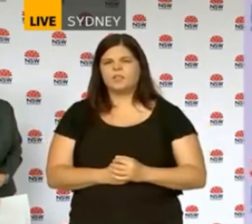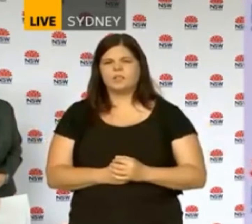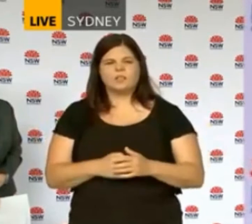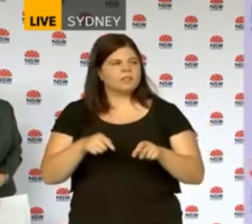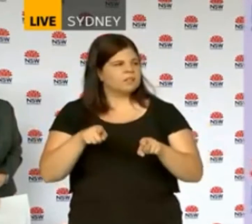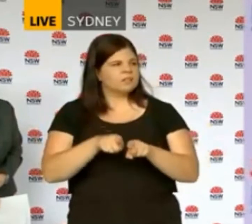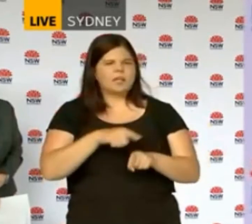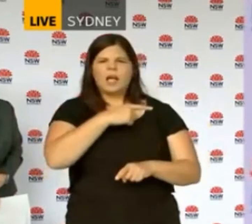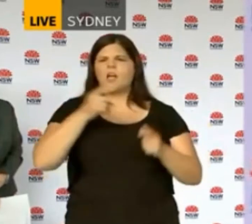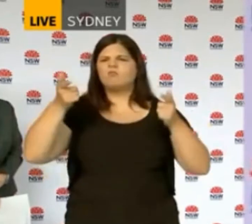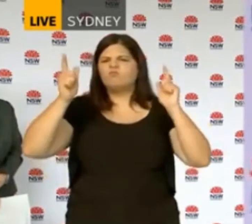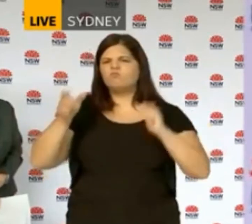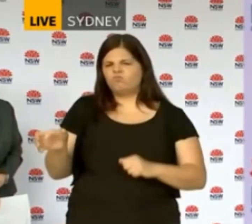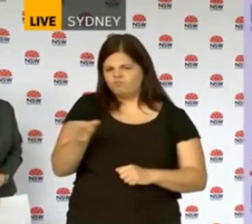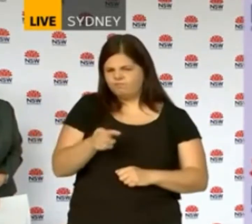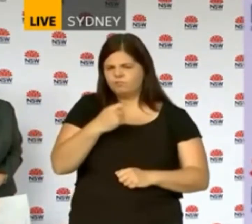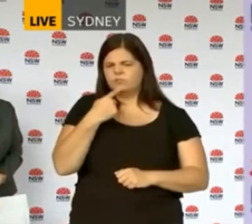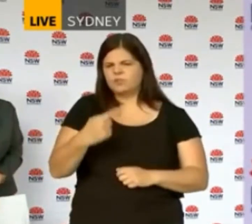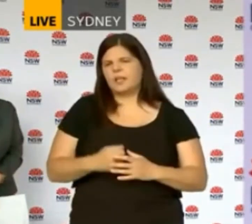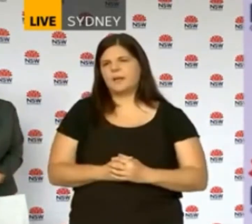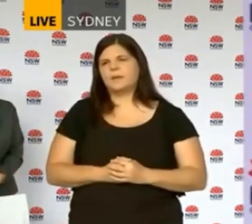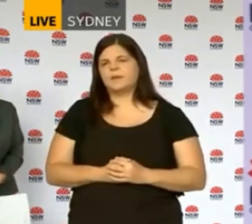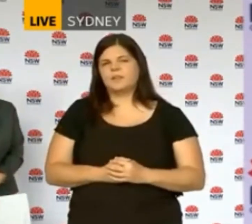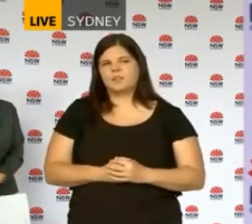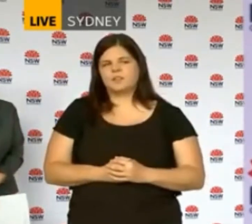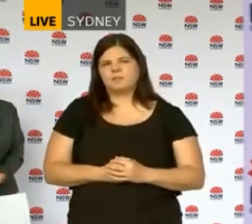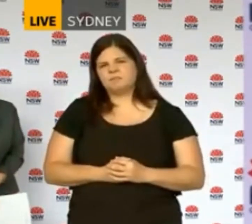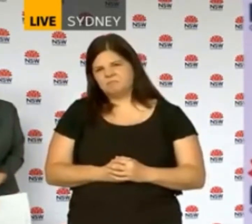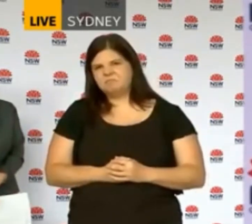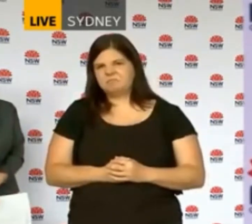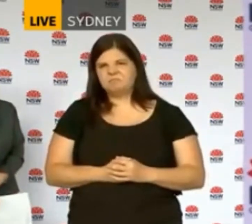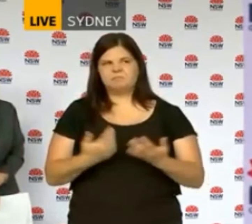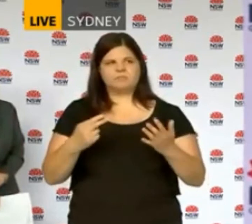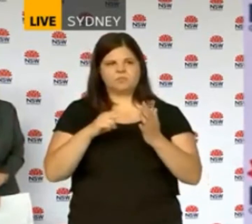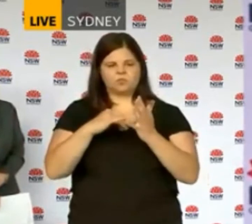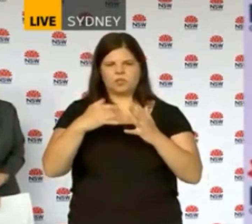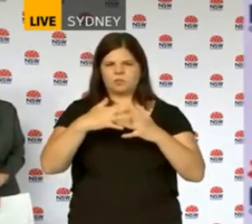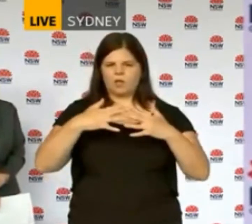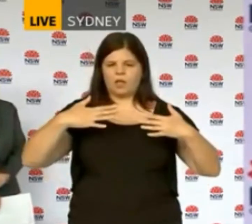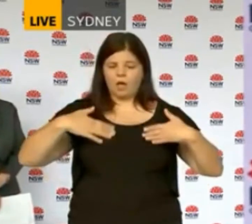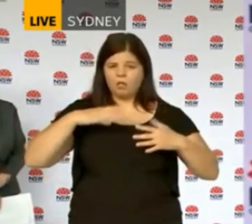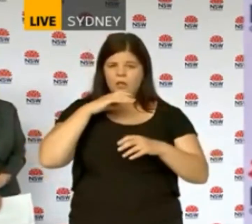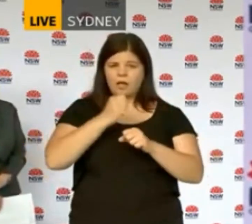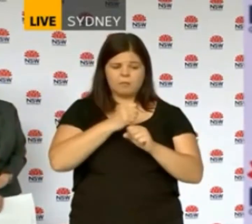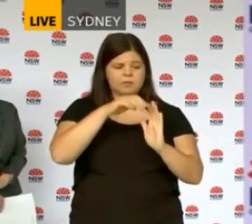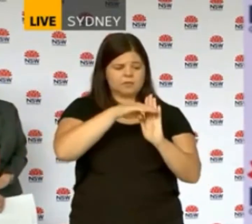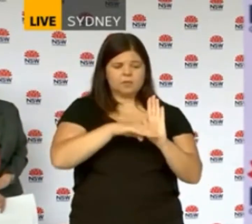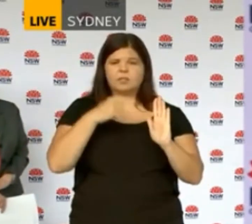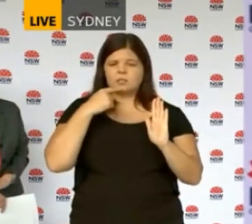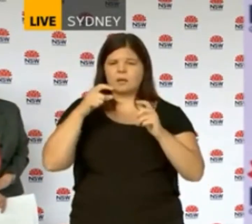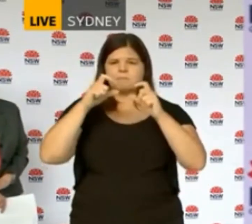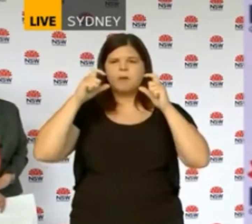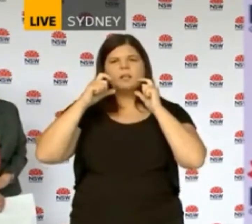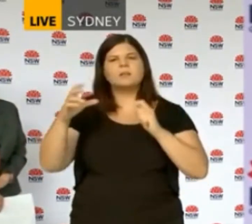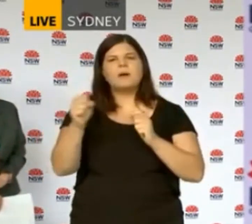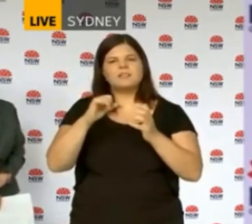has indicated. Obviously, there are health orders in place that require masks to be worn at the SCG,